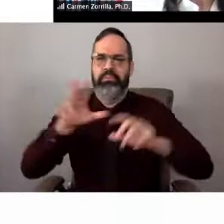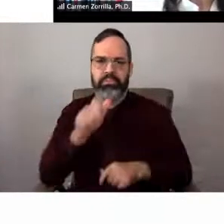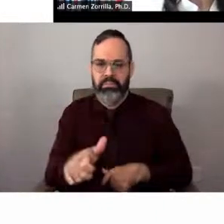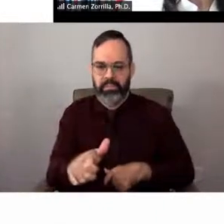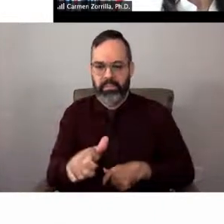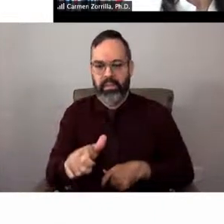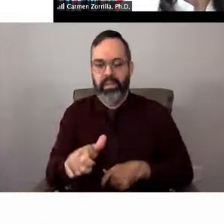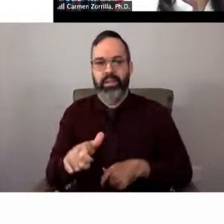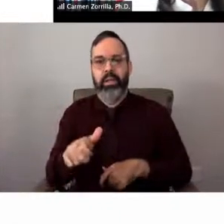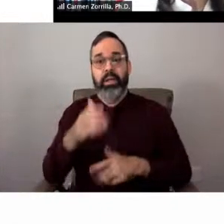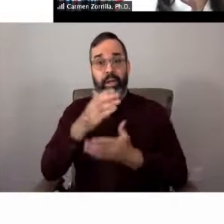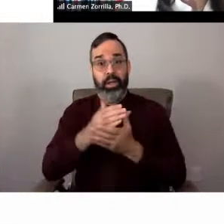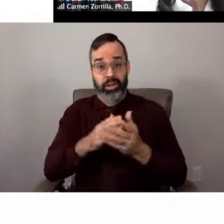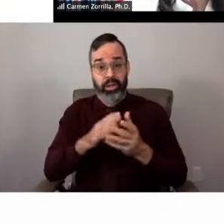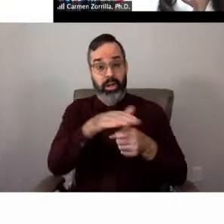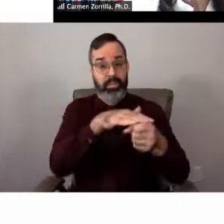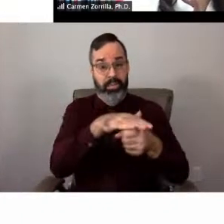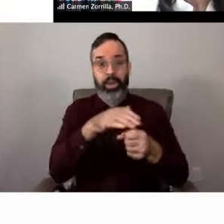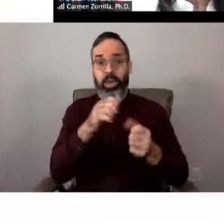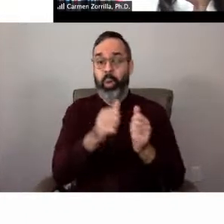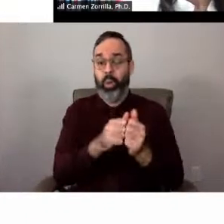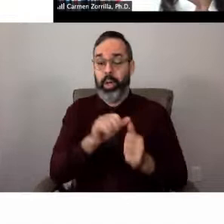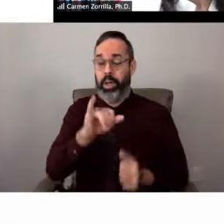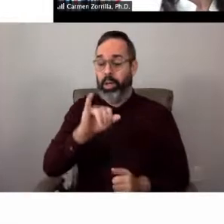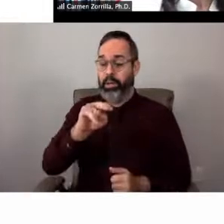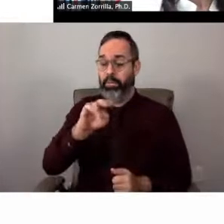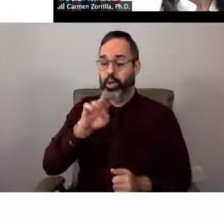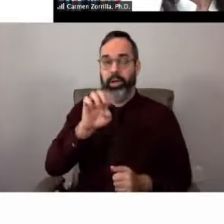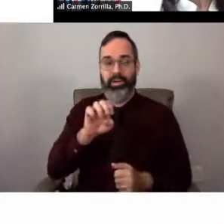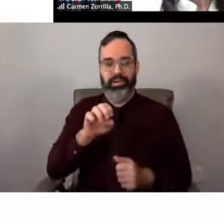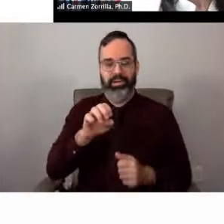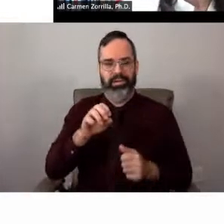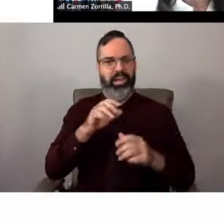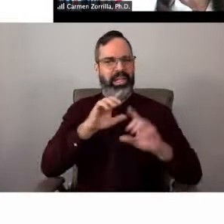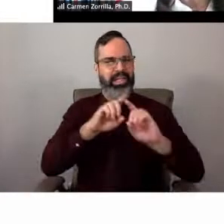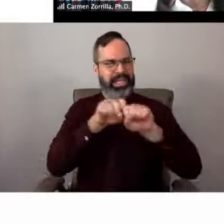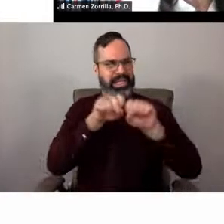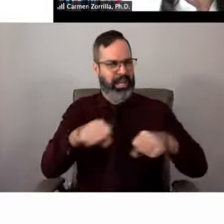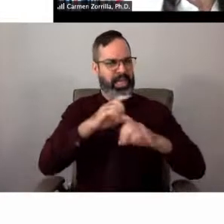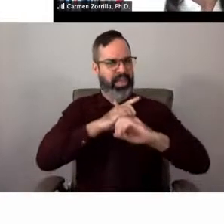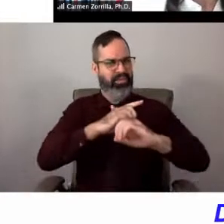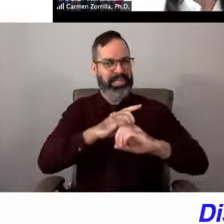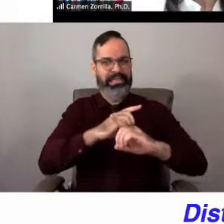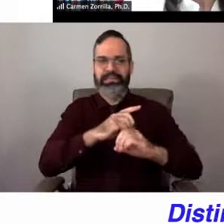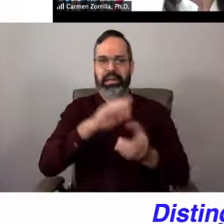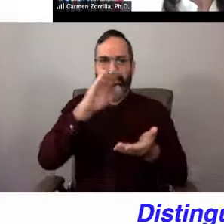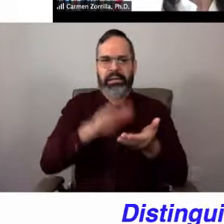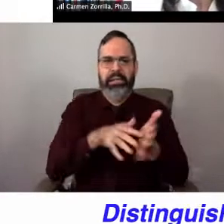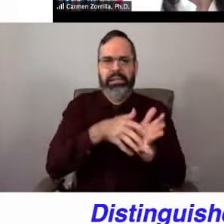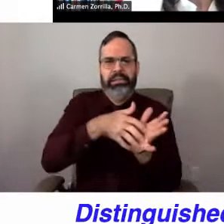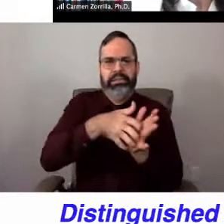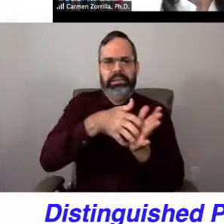populations with immune suppression and severe COVID, they have identified